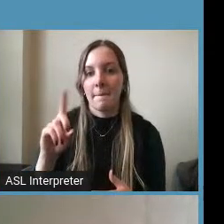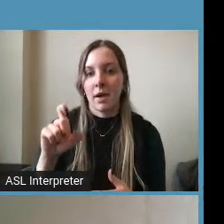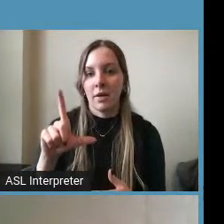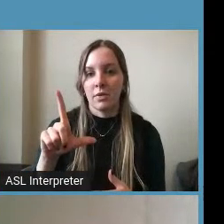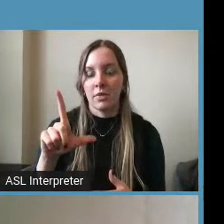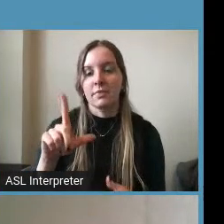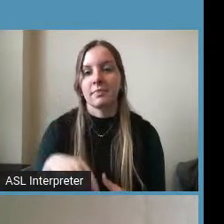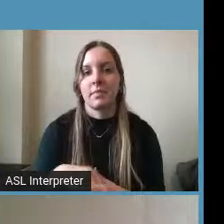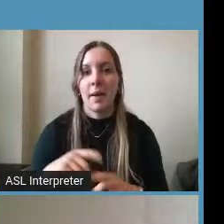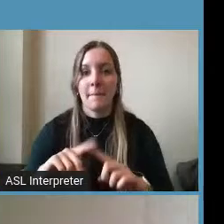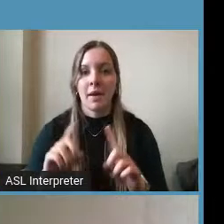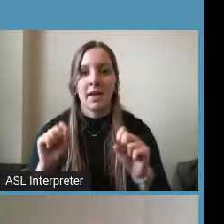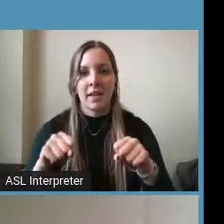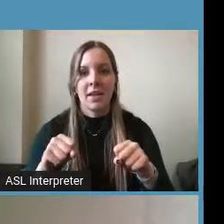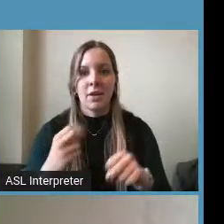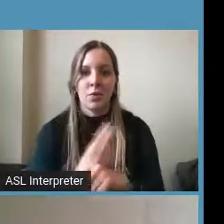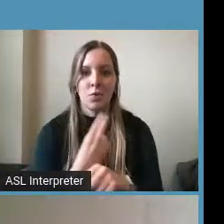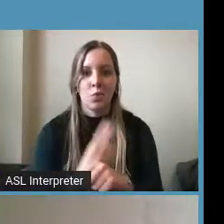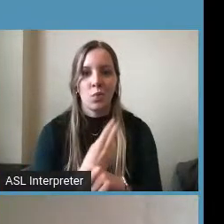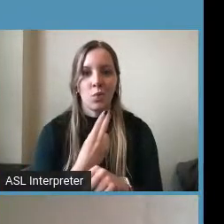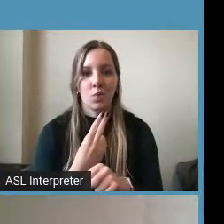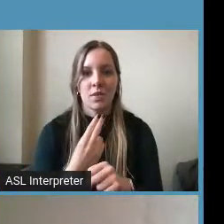techniques to meet your needs.